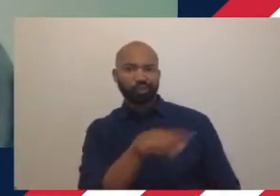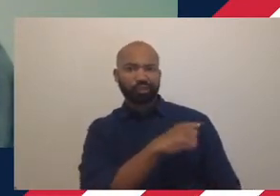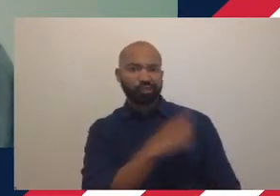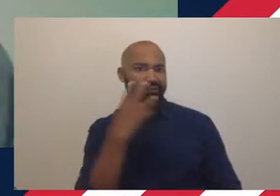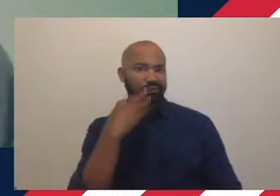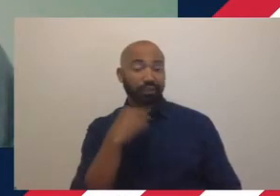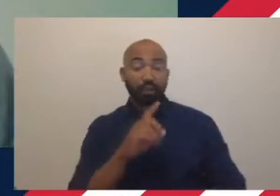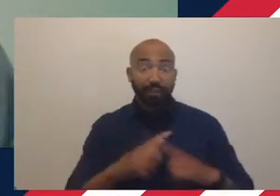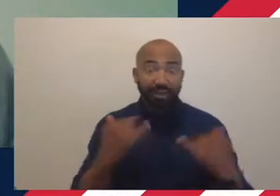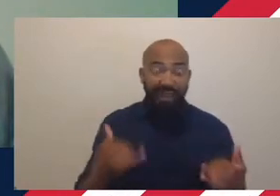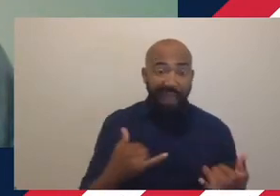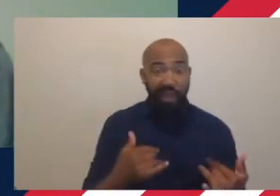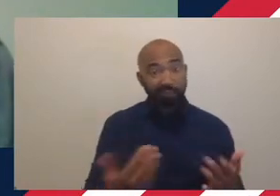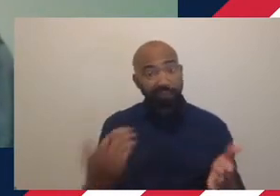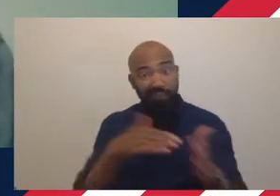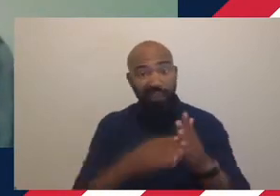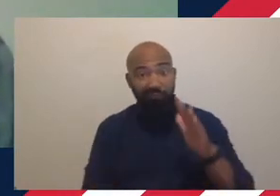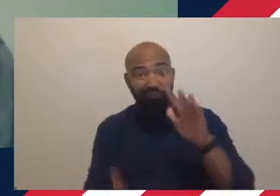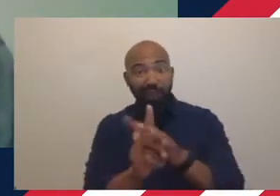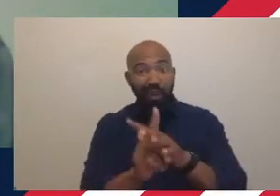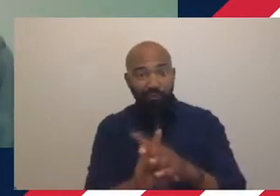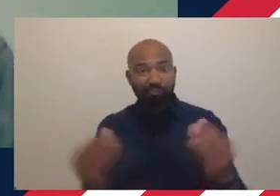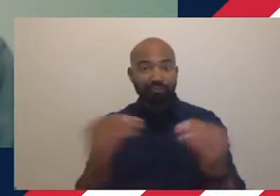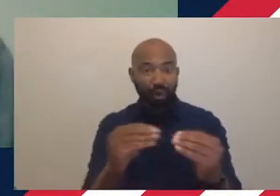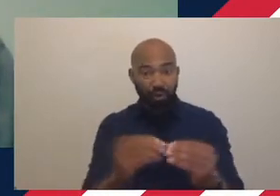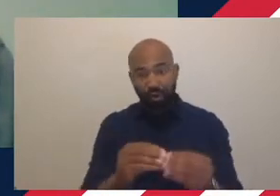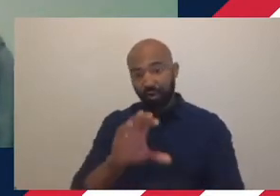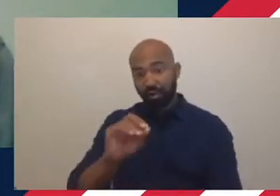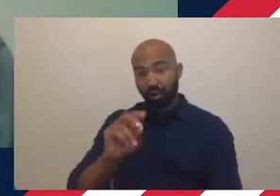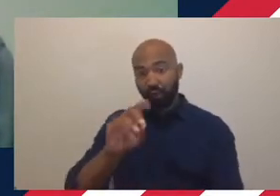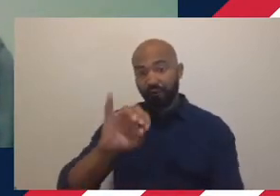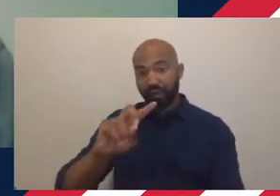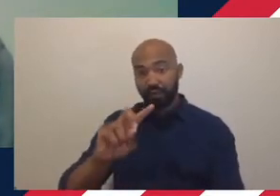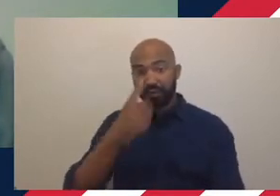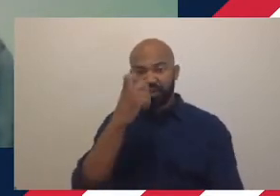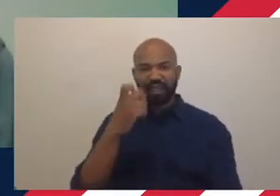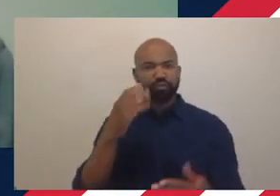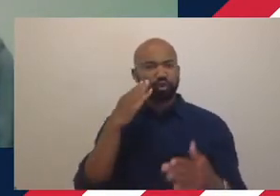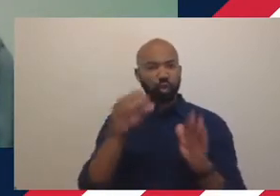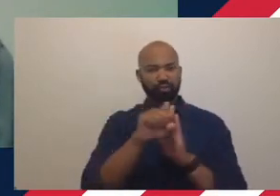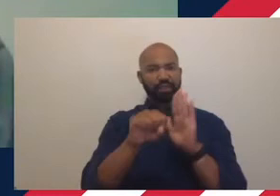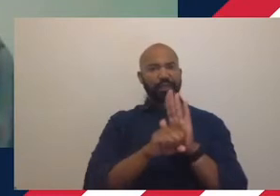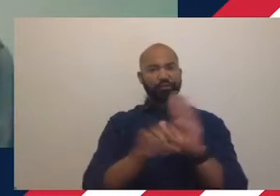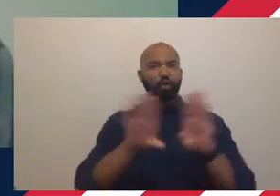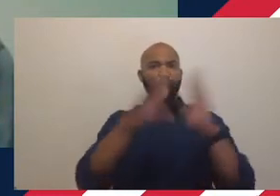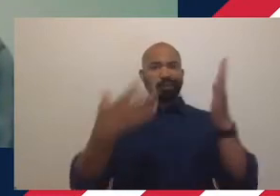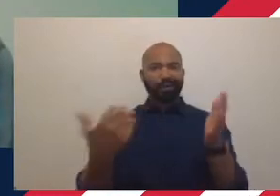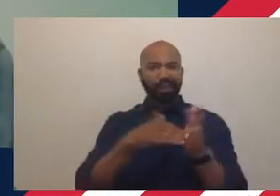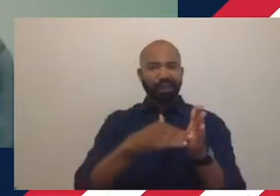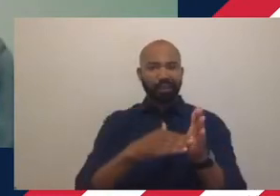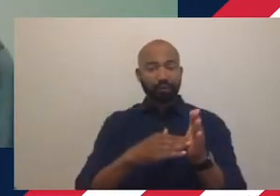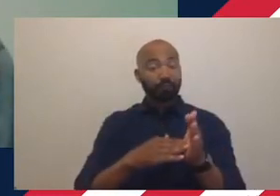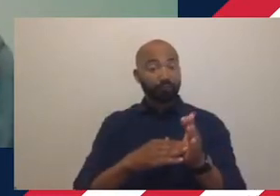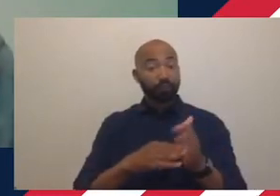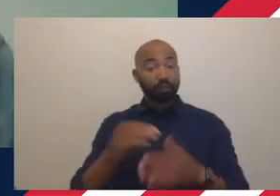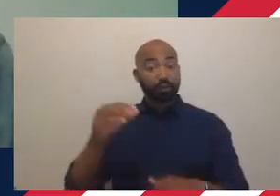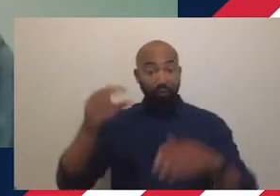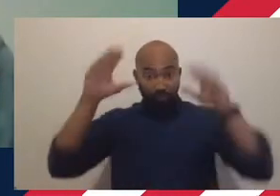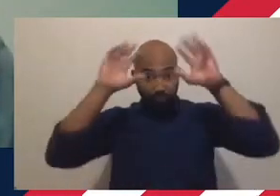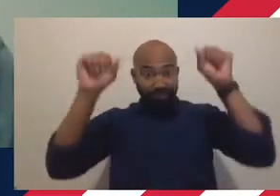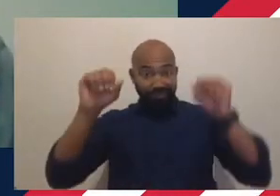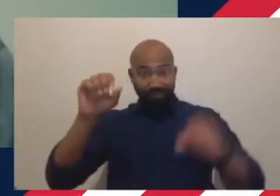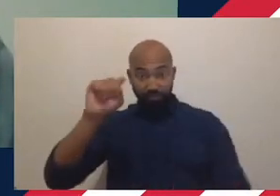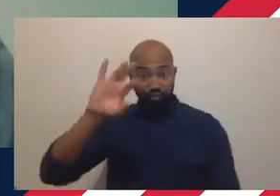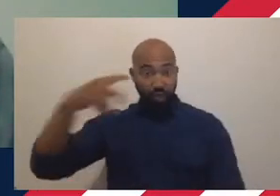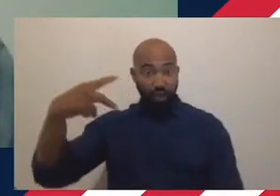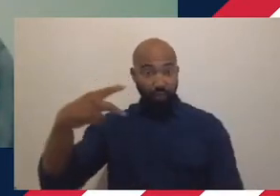in hospitals with this new opening, and the Trump administration is continued with